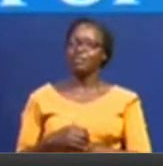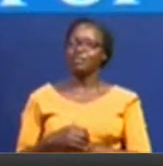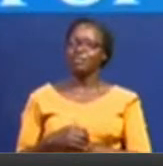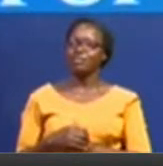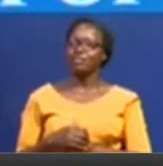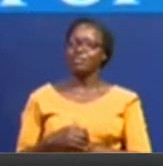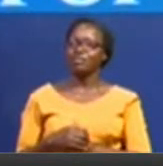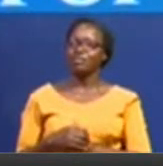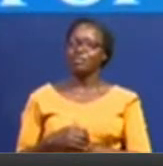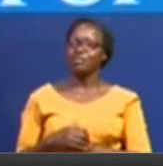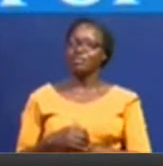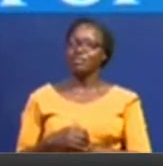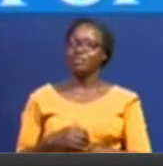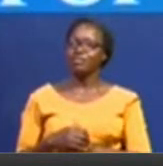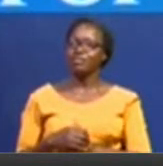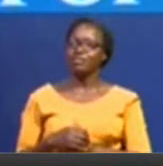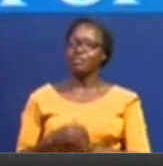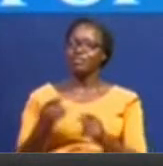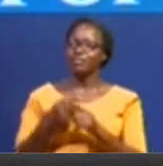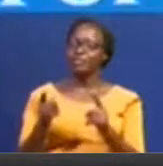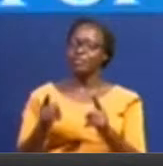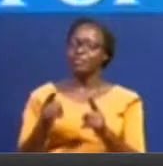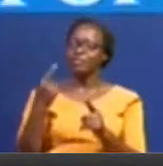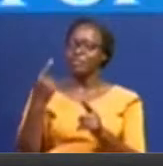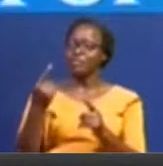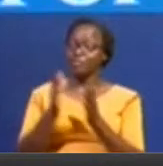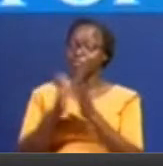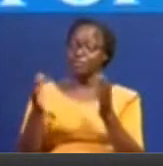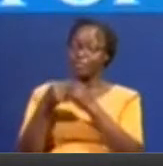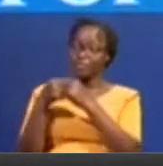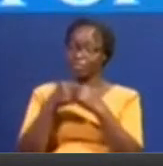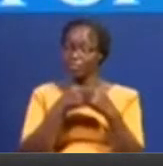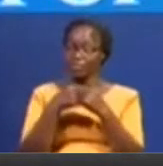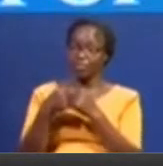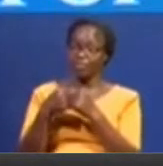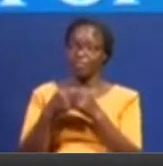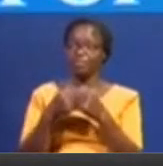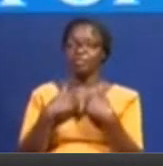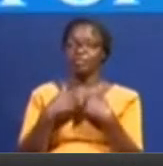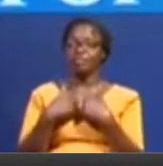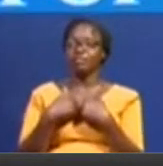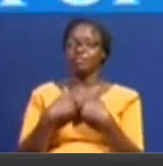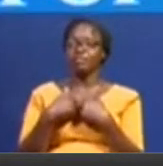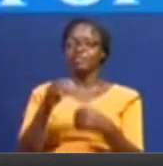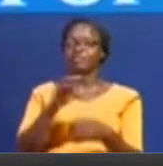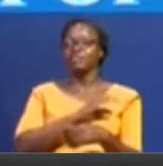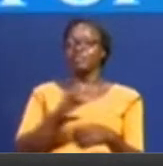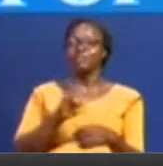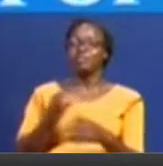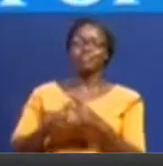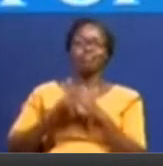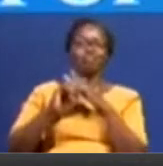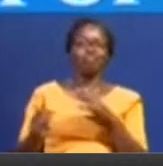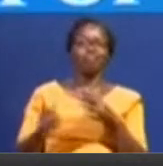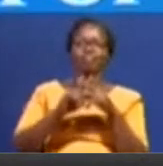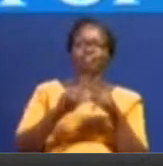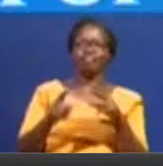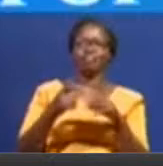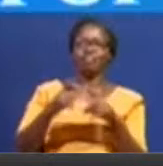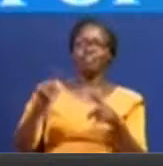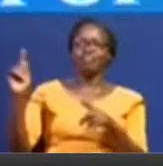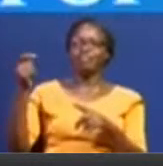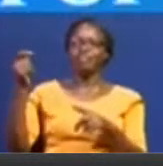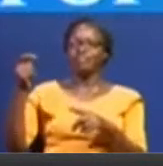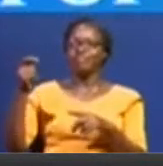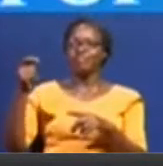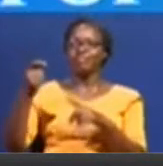name. But one of the biggest challenges we have is that commissioners run away from Kenyans at their time